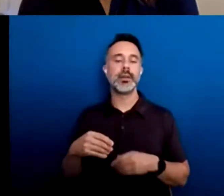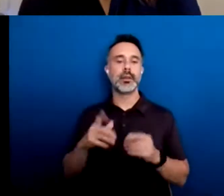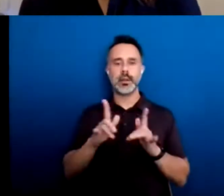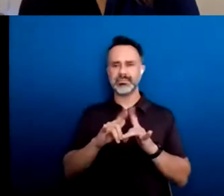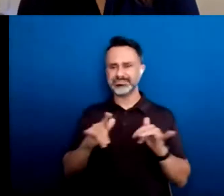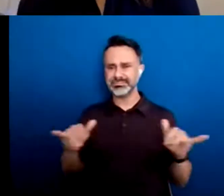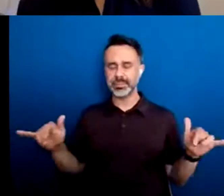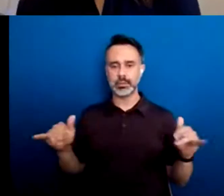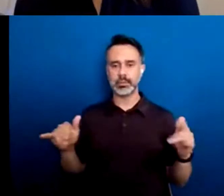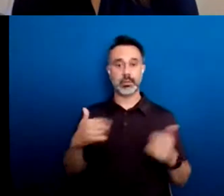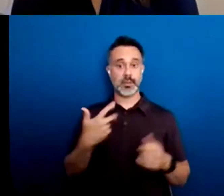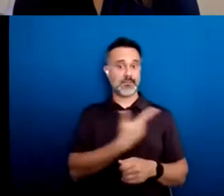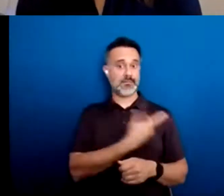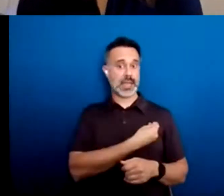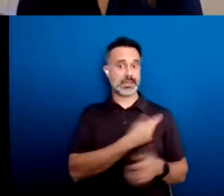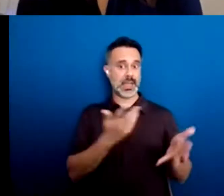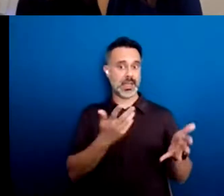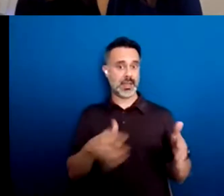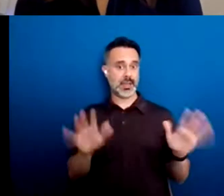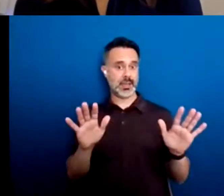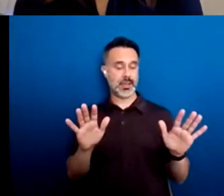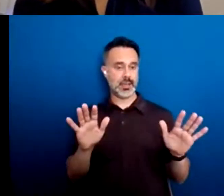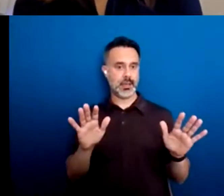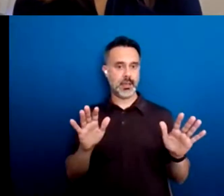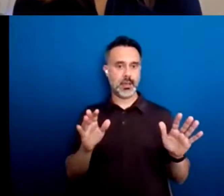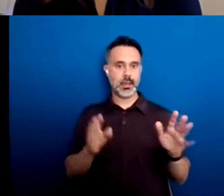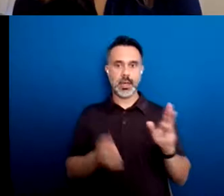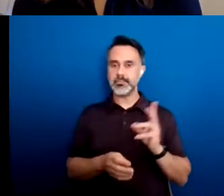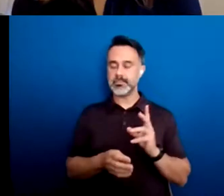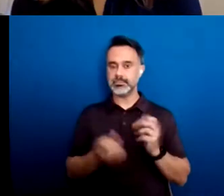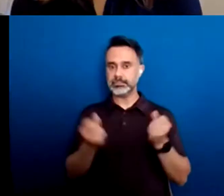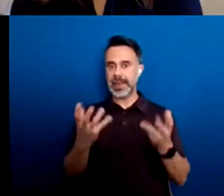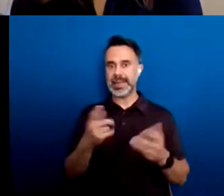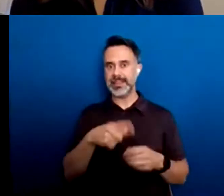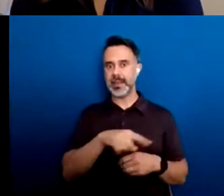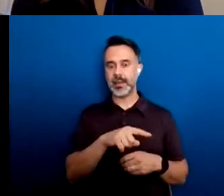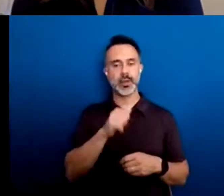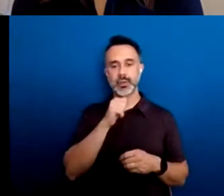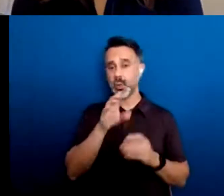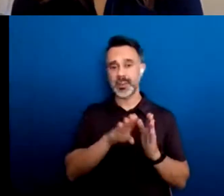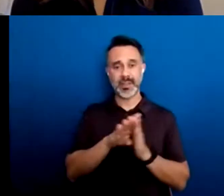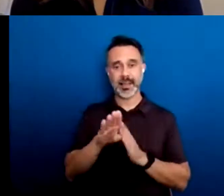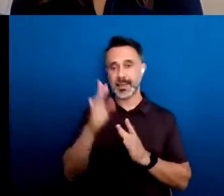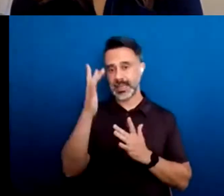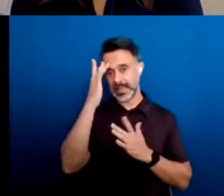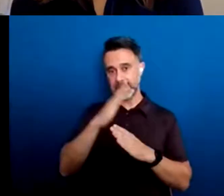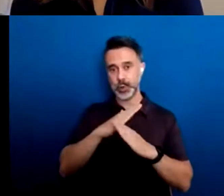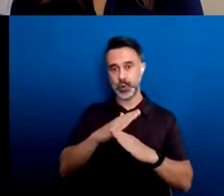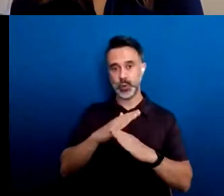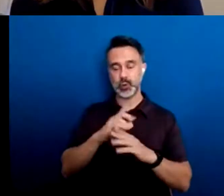get vaccinated, a significant percentage of them don't develop immune responses. And